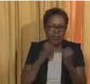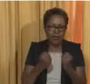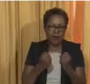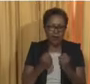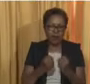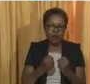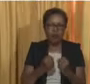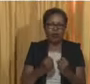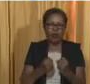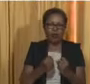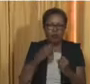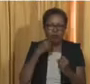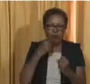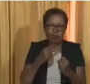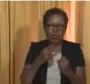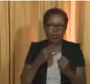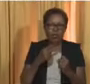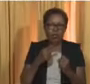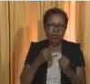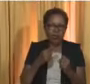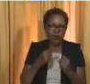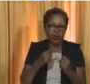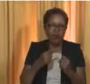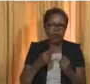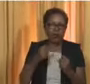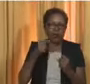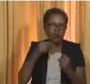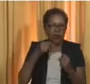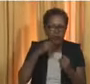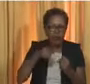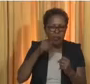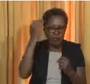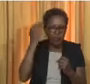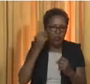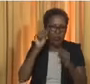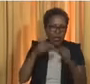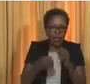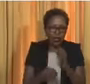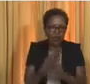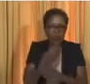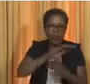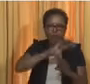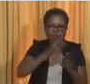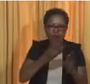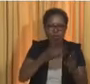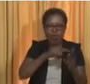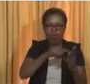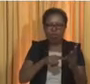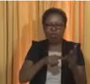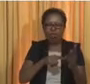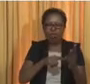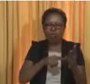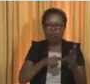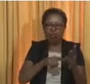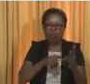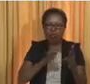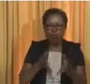this judicially created fourth pathway of amending the Constitution founded on the basic structure